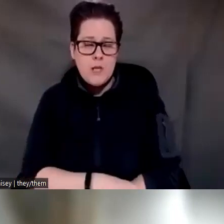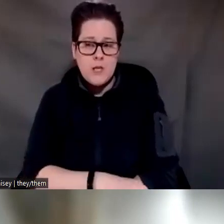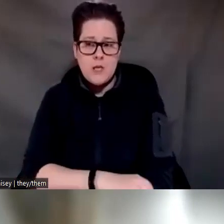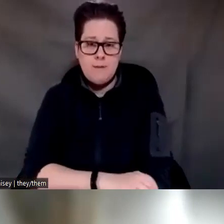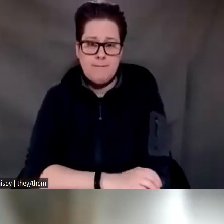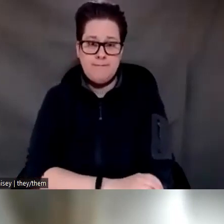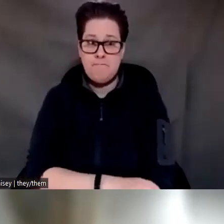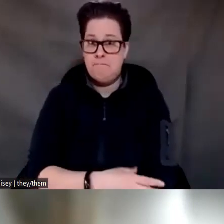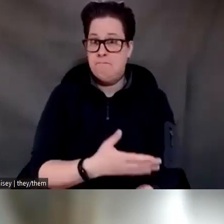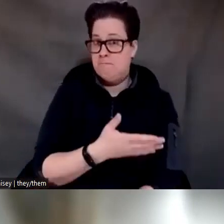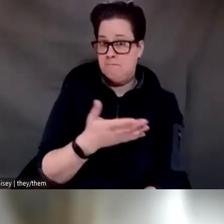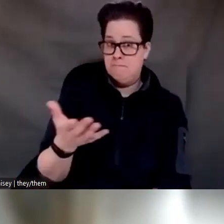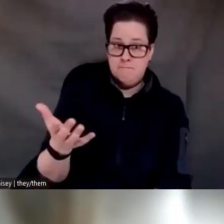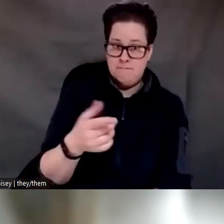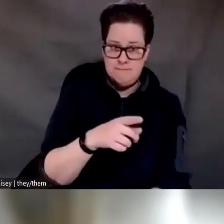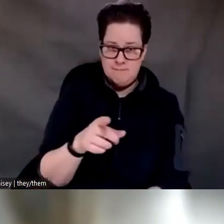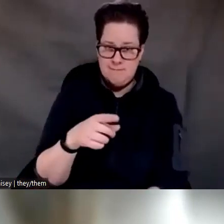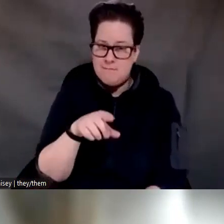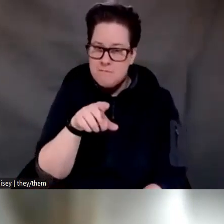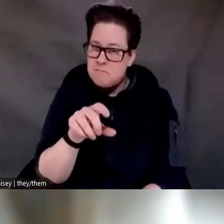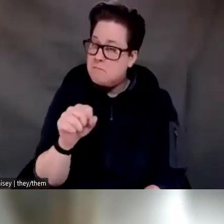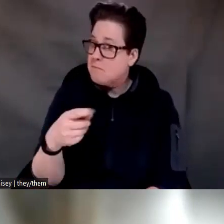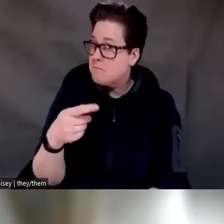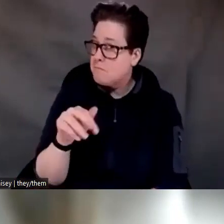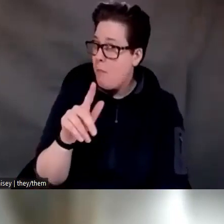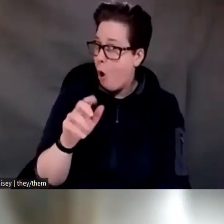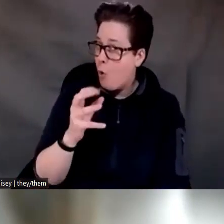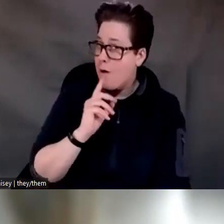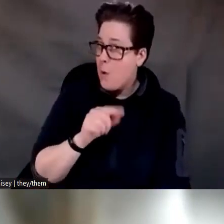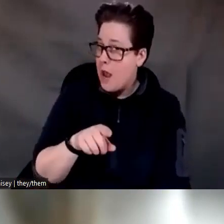Any takers? Sparkle, I'm gonna put it on you.